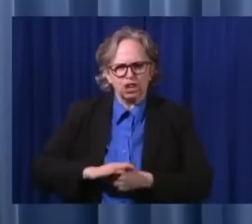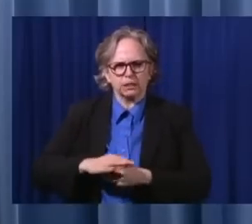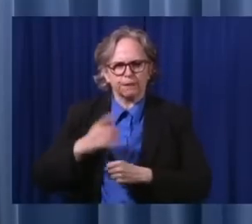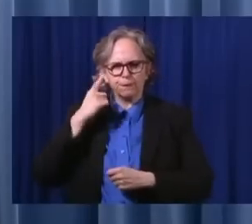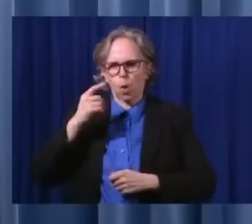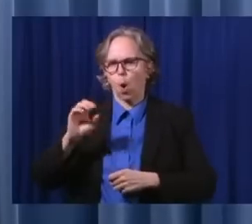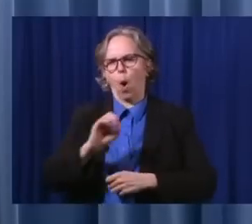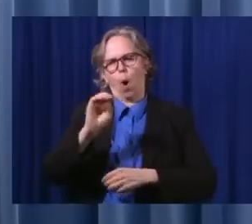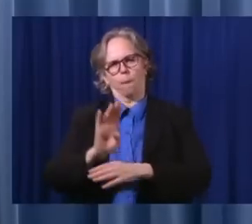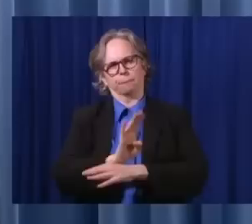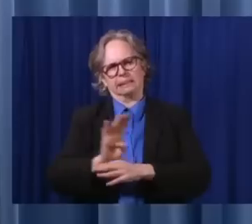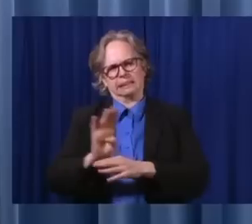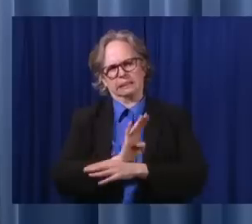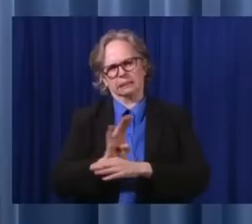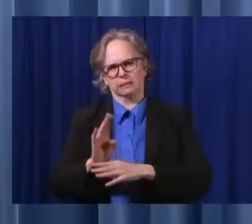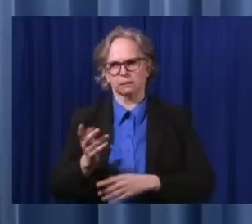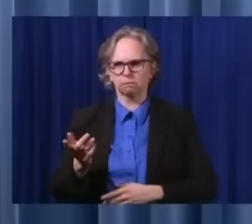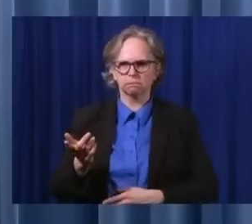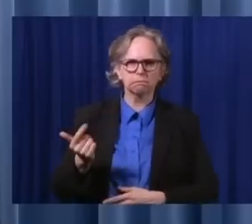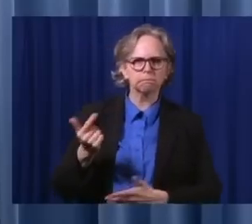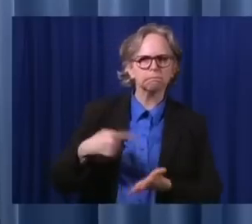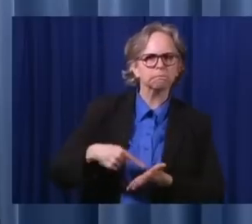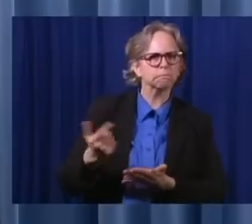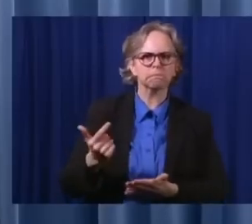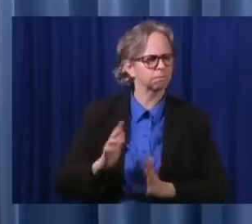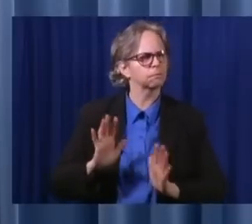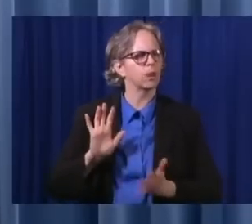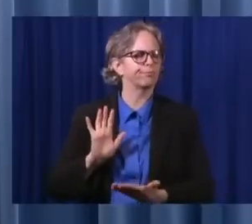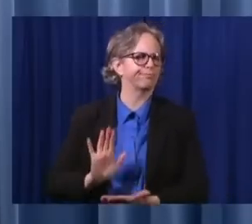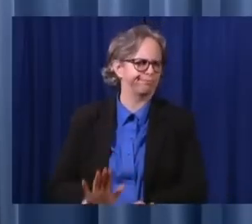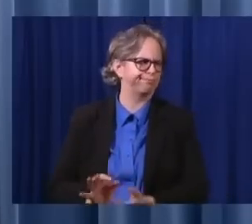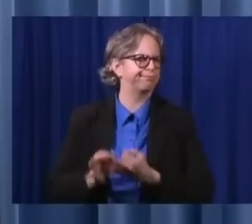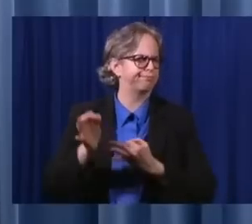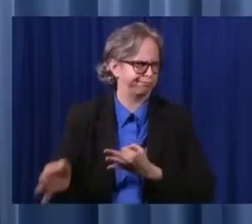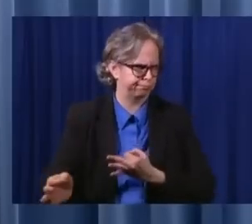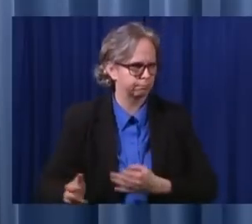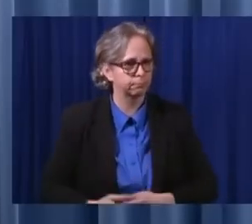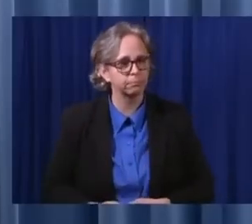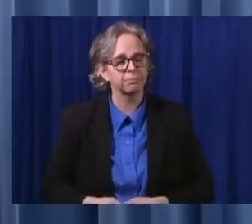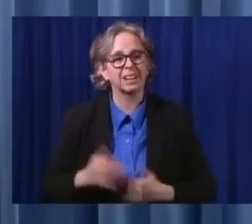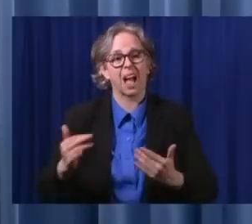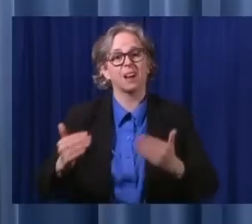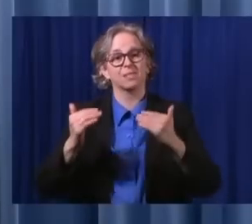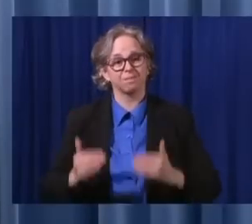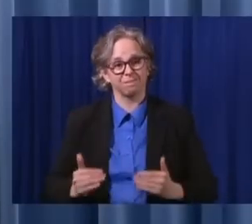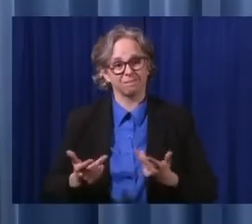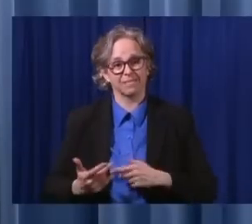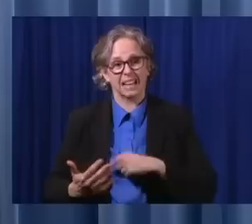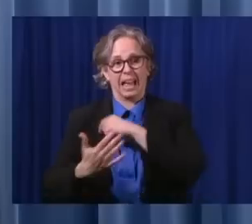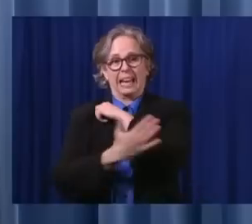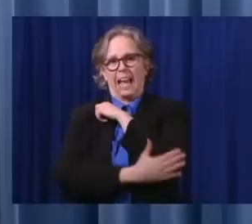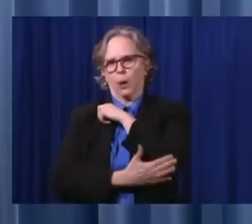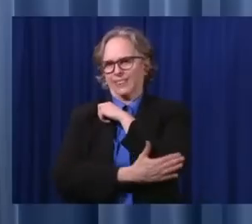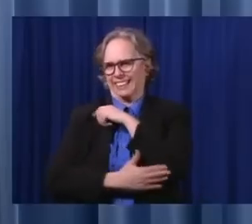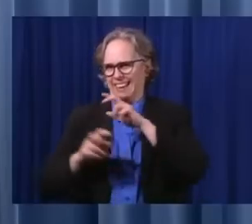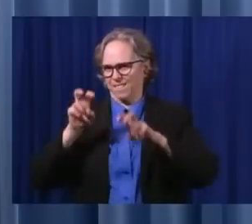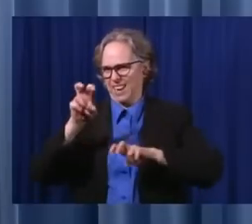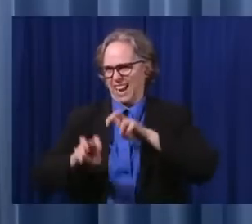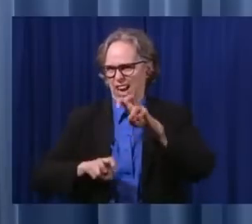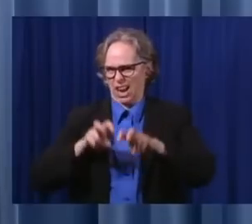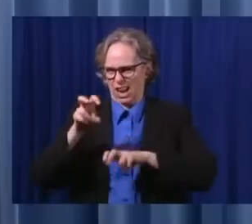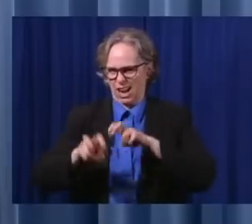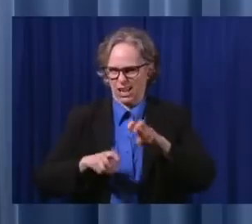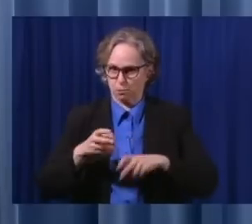Let me talk for a moment about our county fairs. Very sadly, of course, as you know, the state fair has